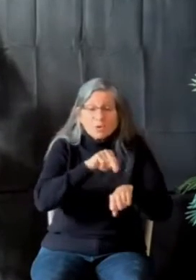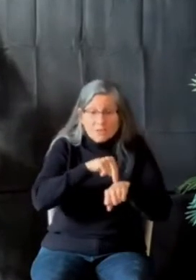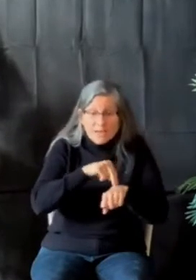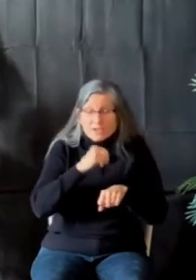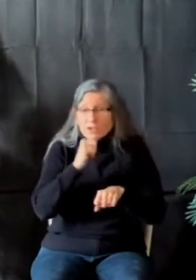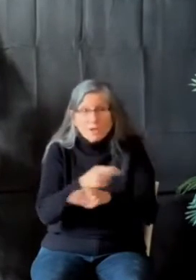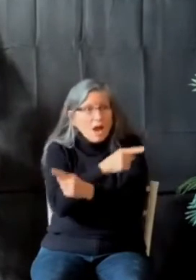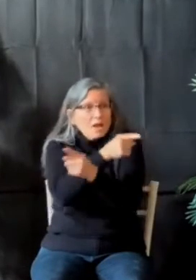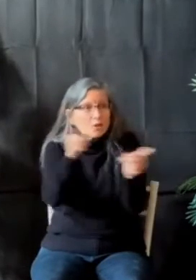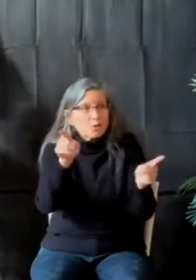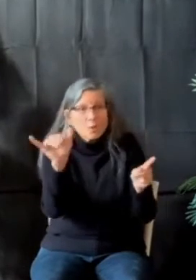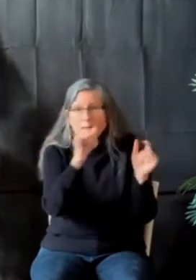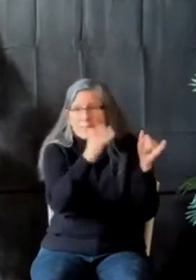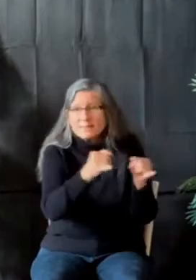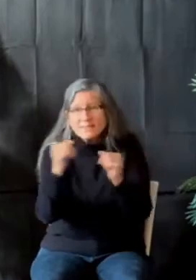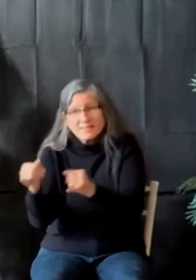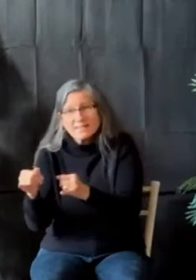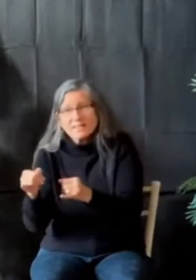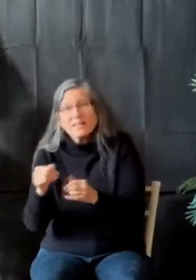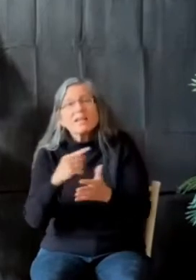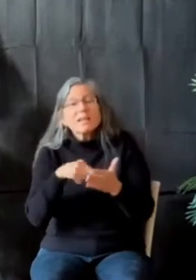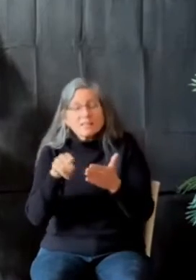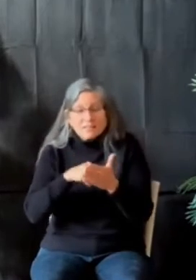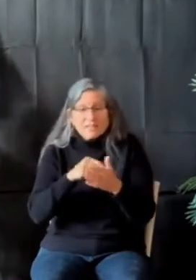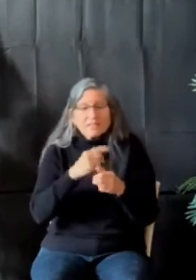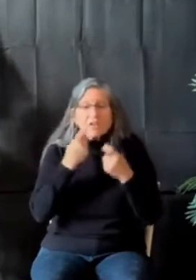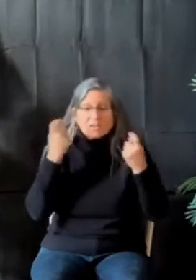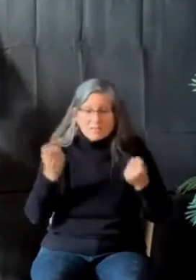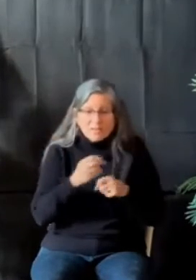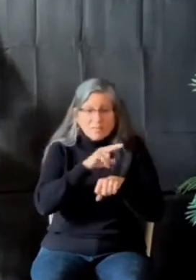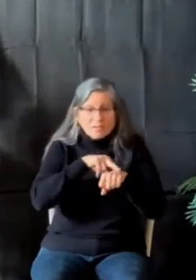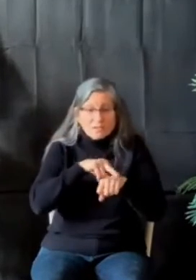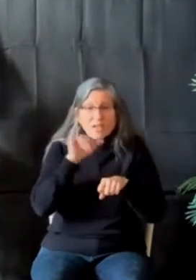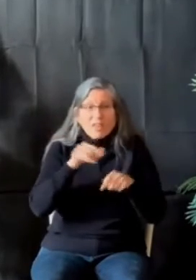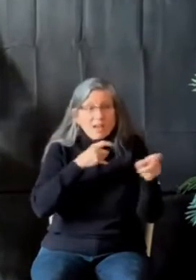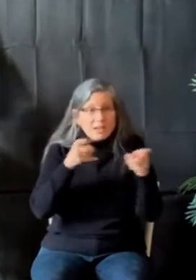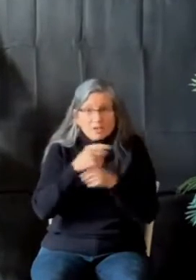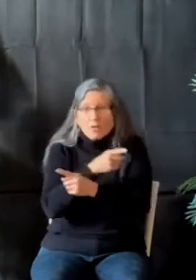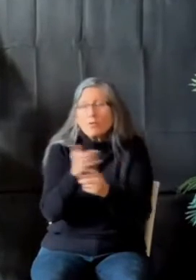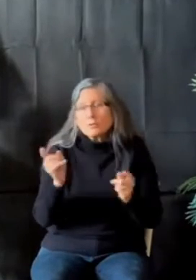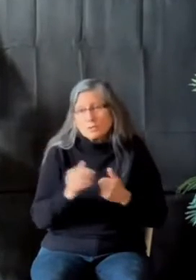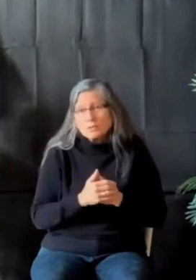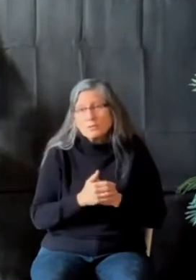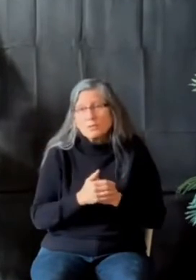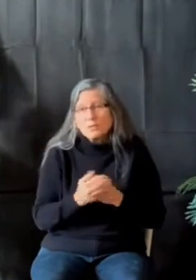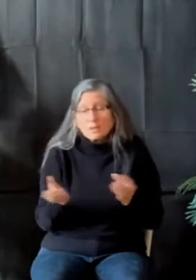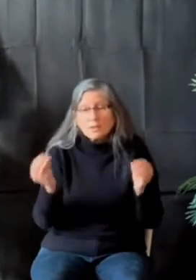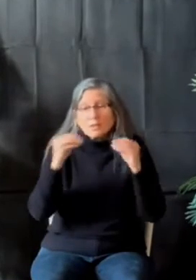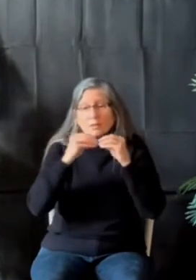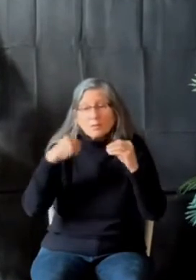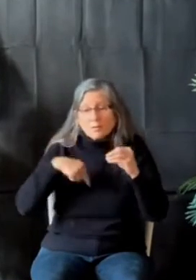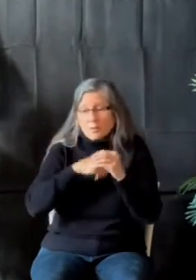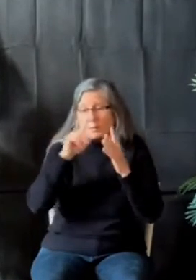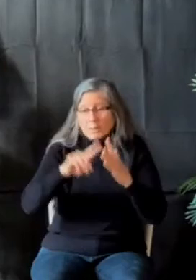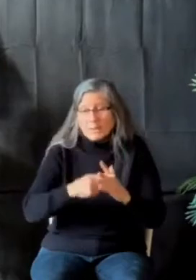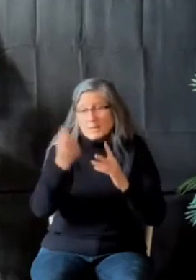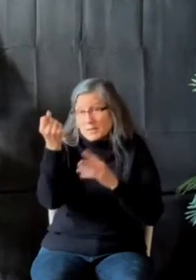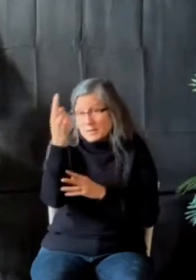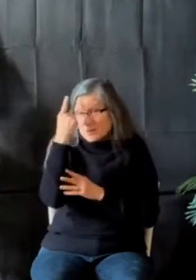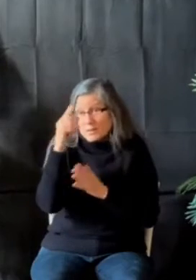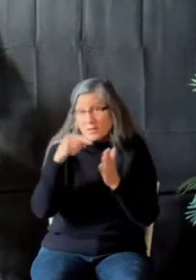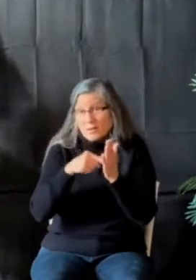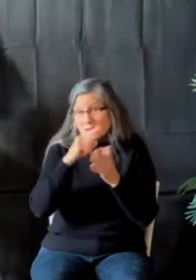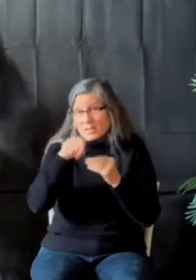you as an individual. God condemns the sinful nature that controls you. And the more that we begin to understand